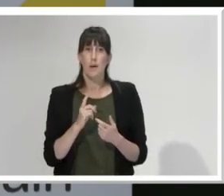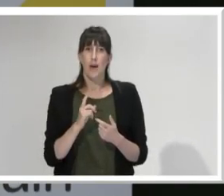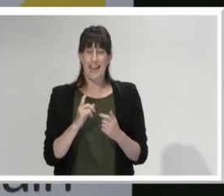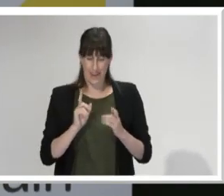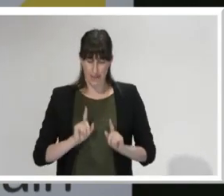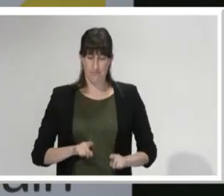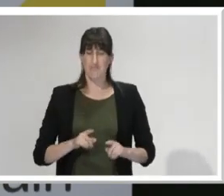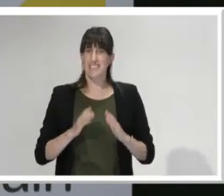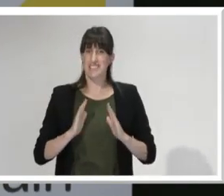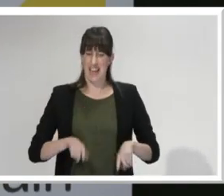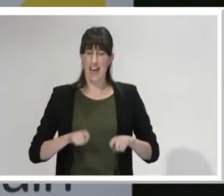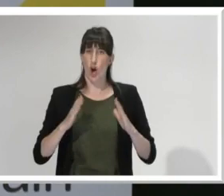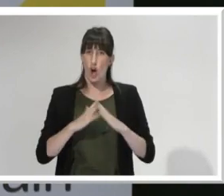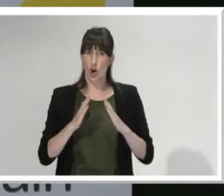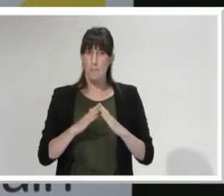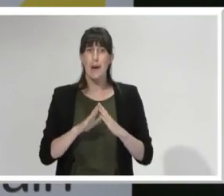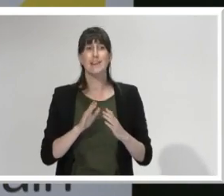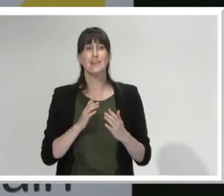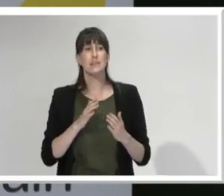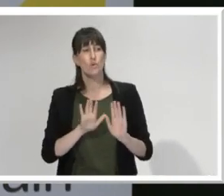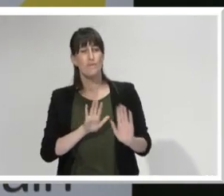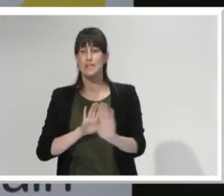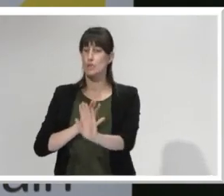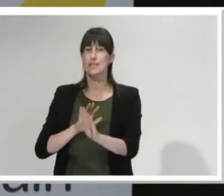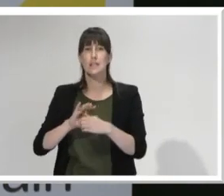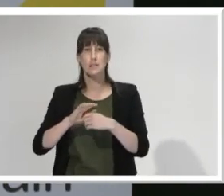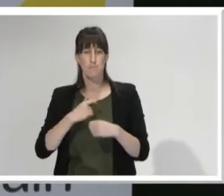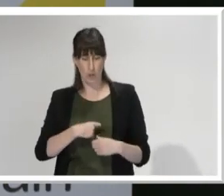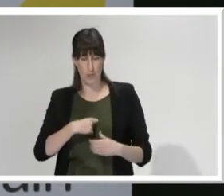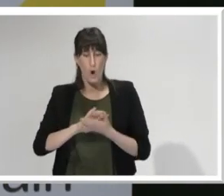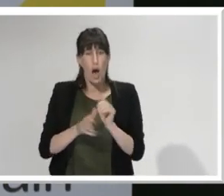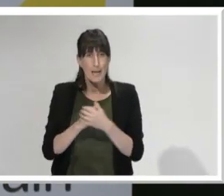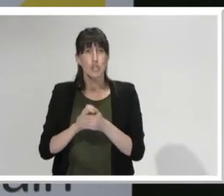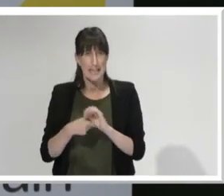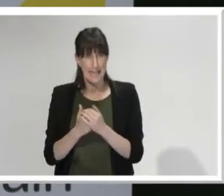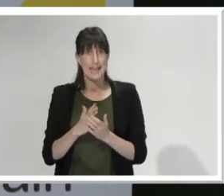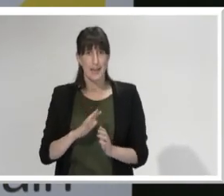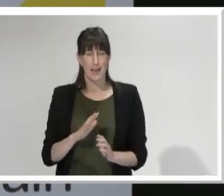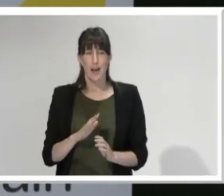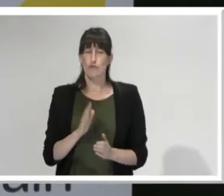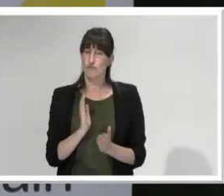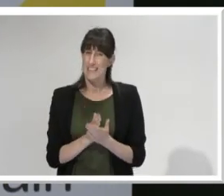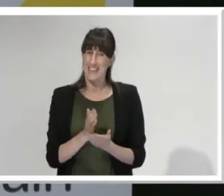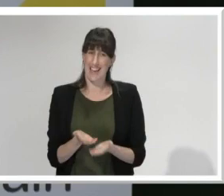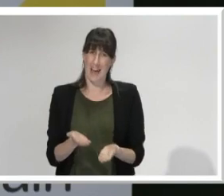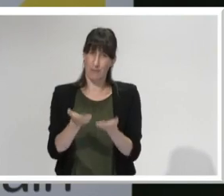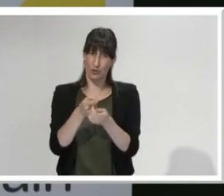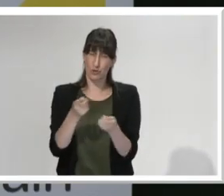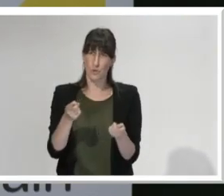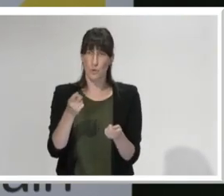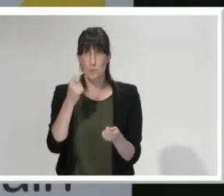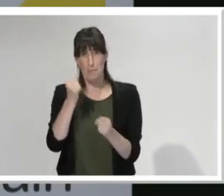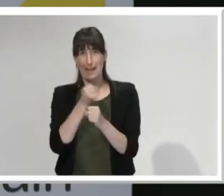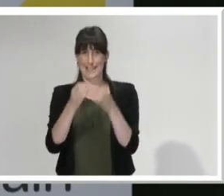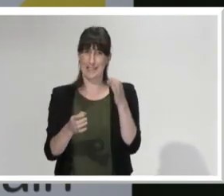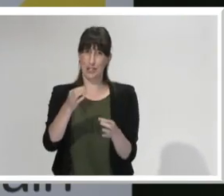strict hygiene and physical distancing. This is one, I think, where people need to really use their judgment, because we do know that